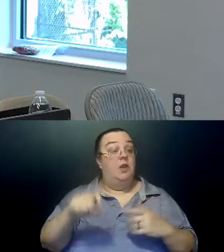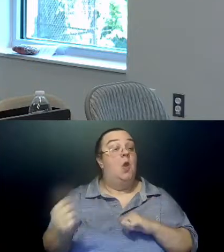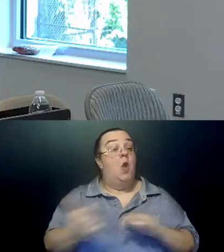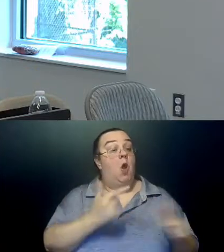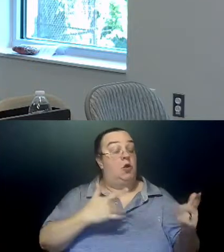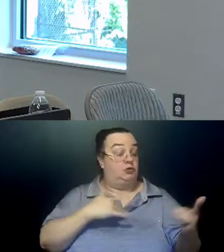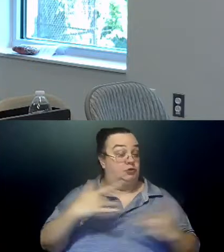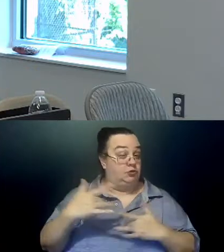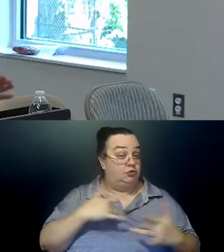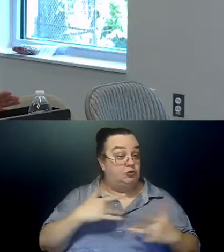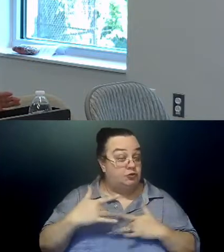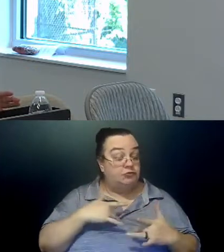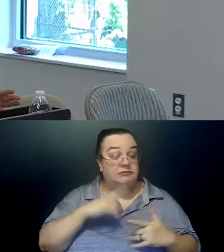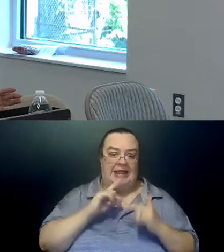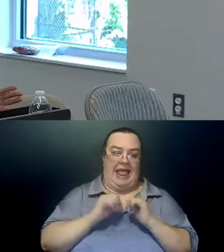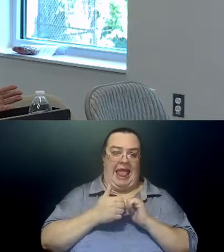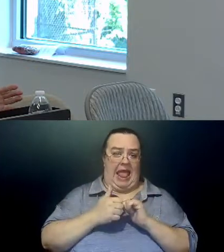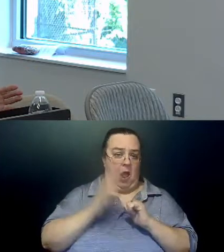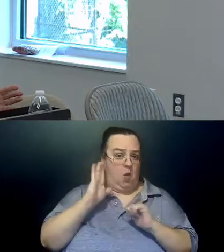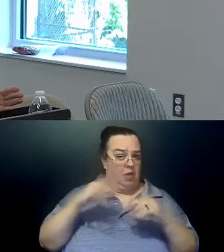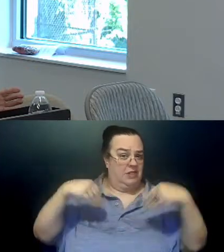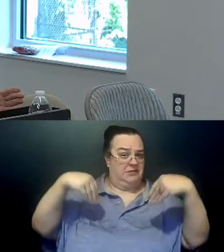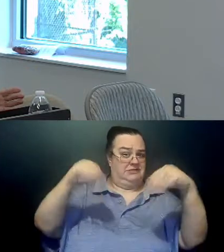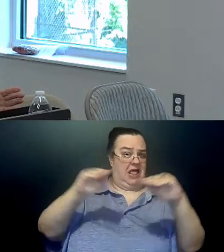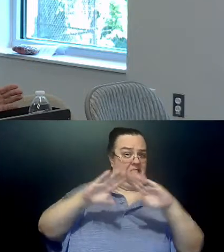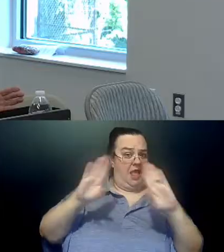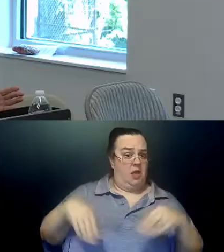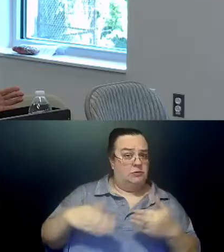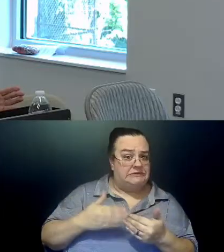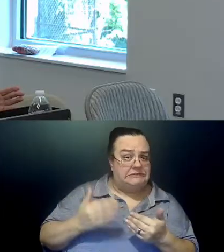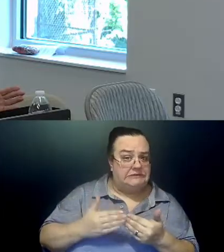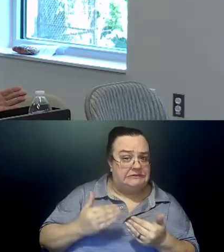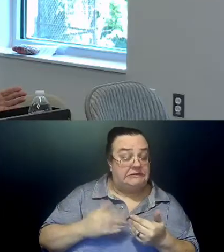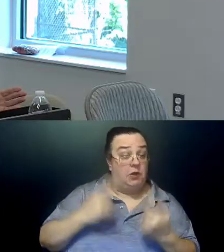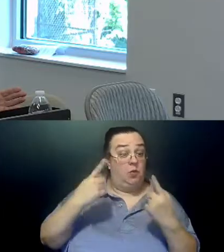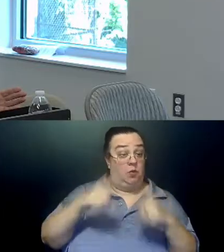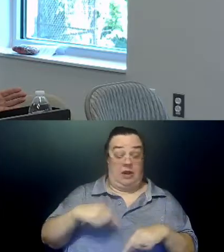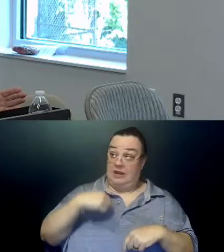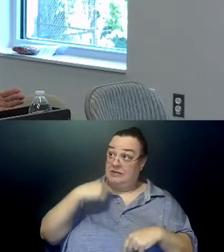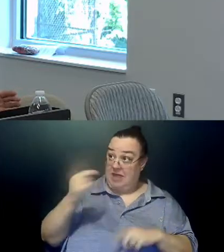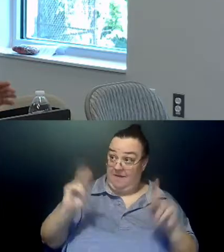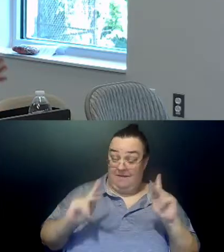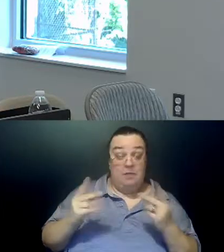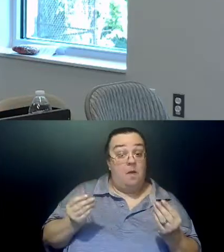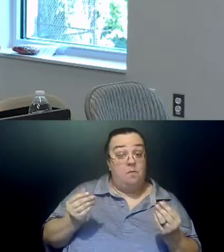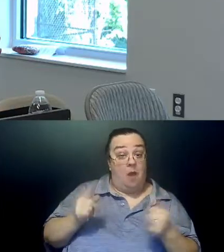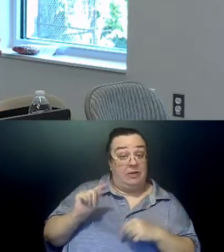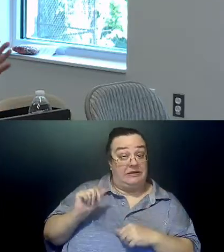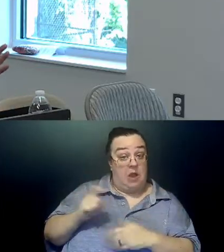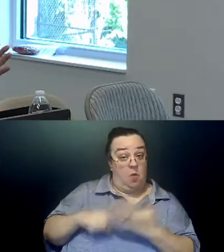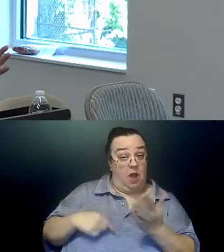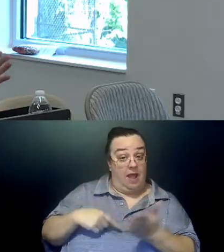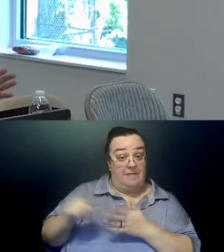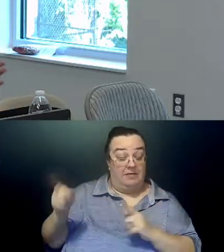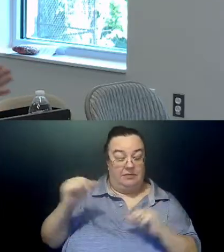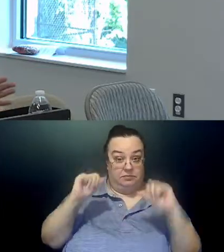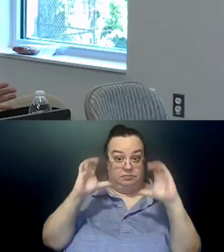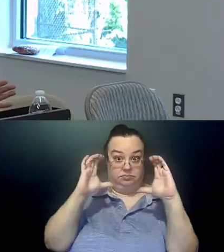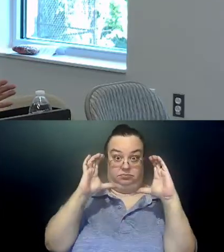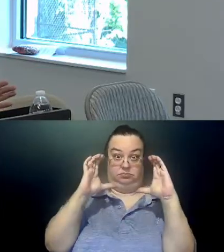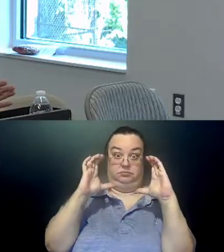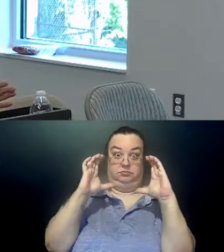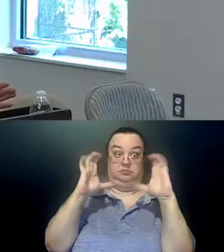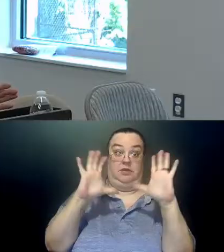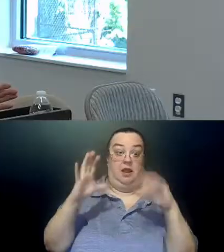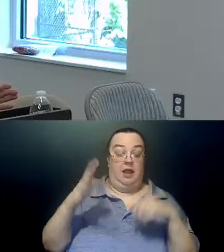is how are we going to sell our houses easily? When I tell people the property tax I pay, their eyes get big. My mom